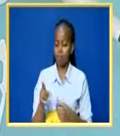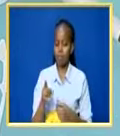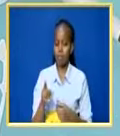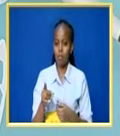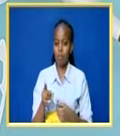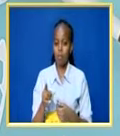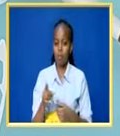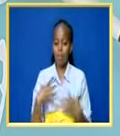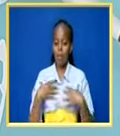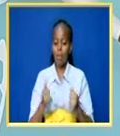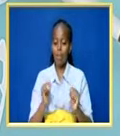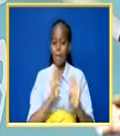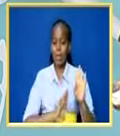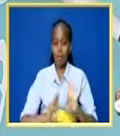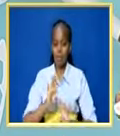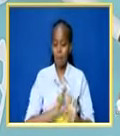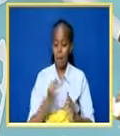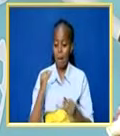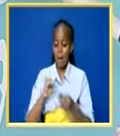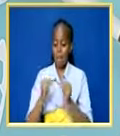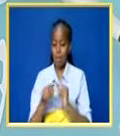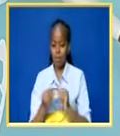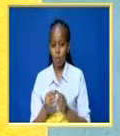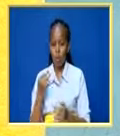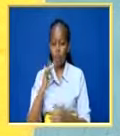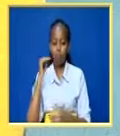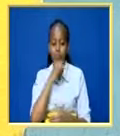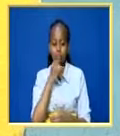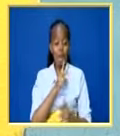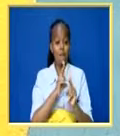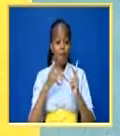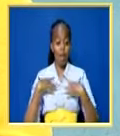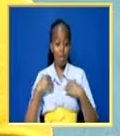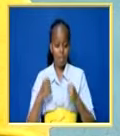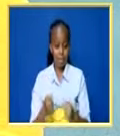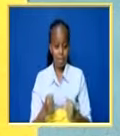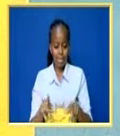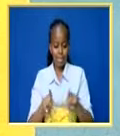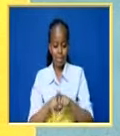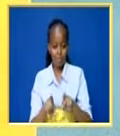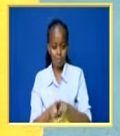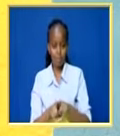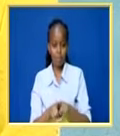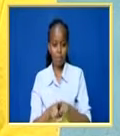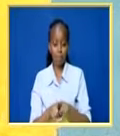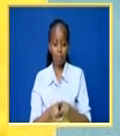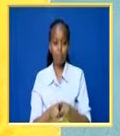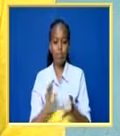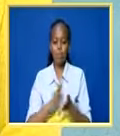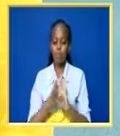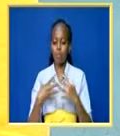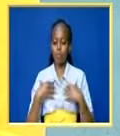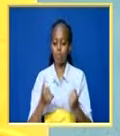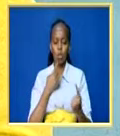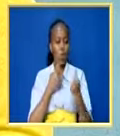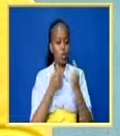particular healthy habit? Number one, brushing teeth. It's very healthy. Mm-hmm. And I'll be more confident to talk to